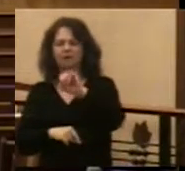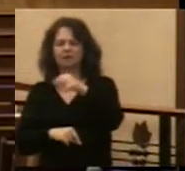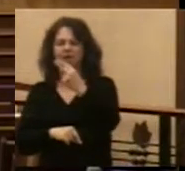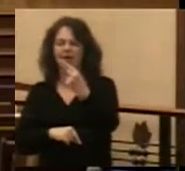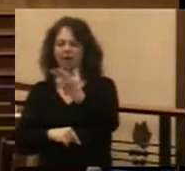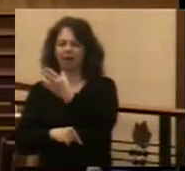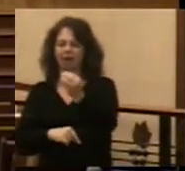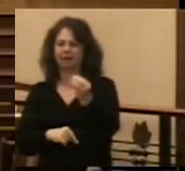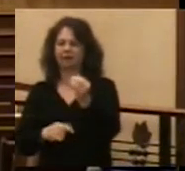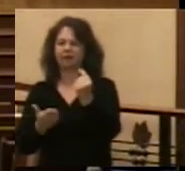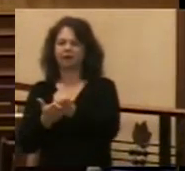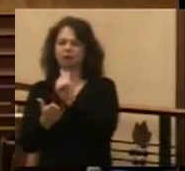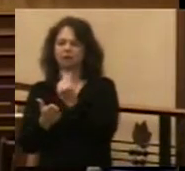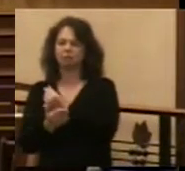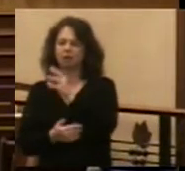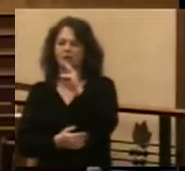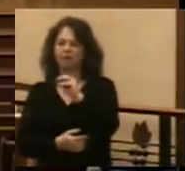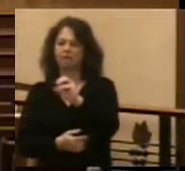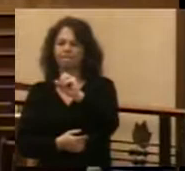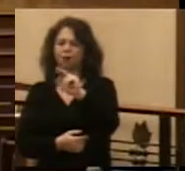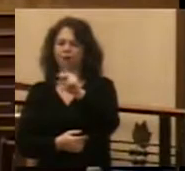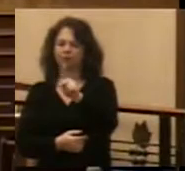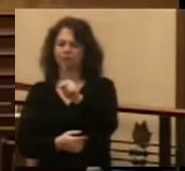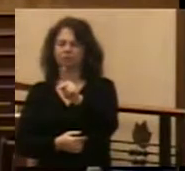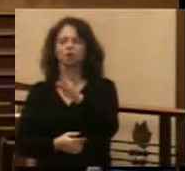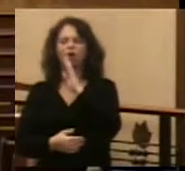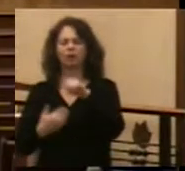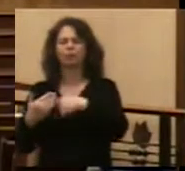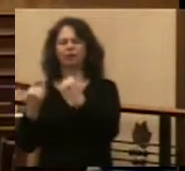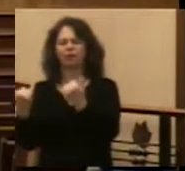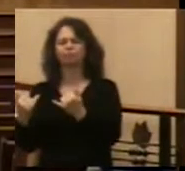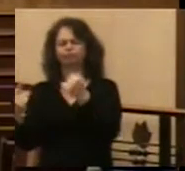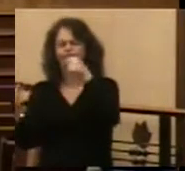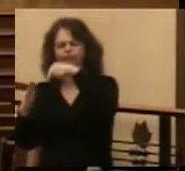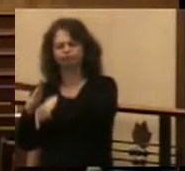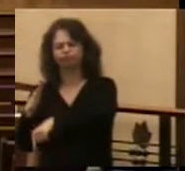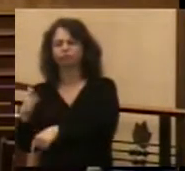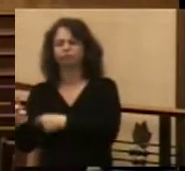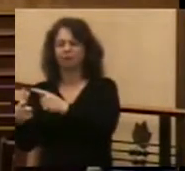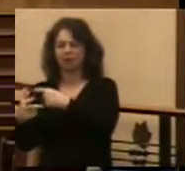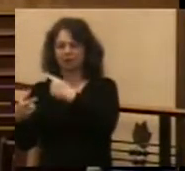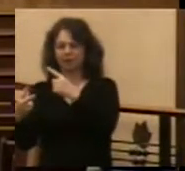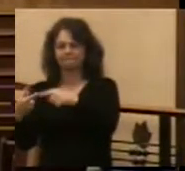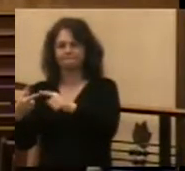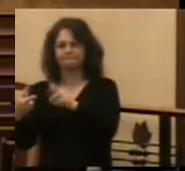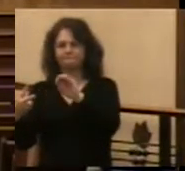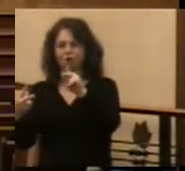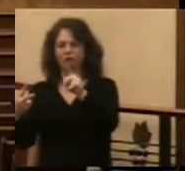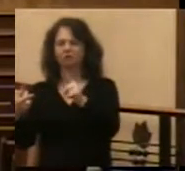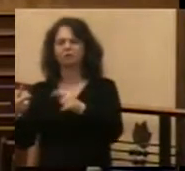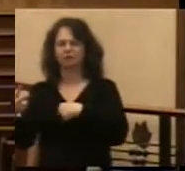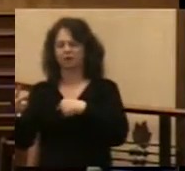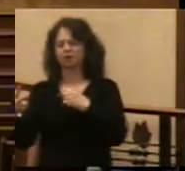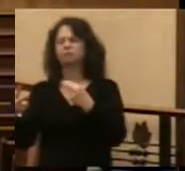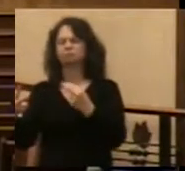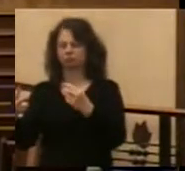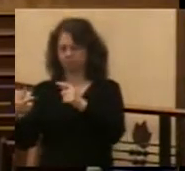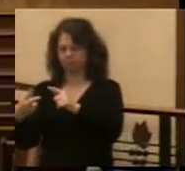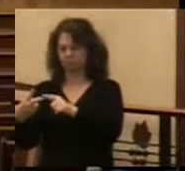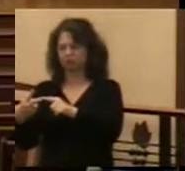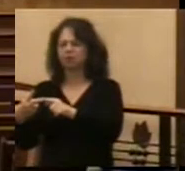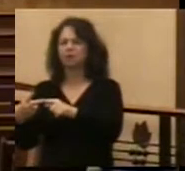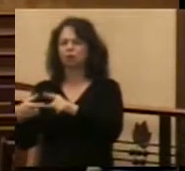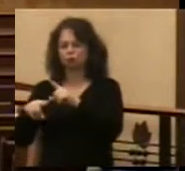reading from the Gospel of Mark. Mark relies heavily on Isaiah's prophetic